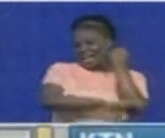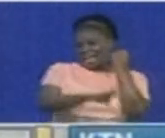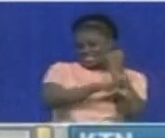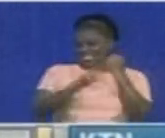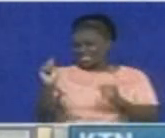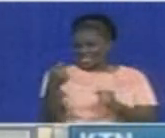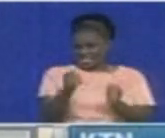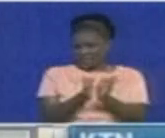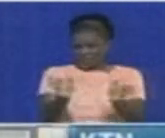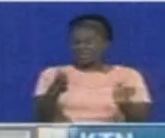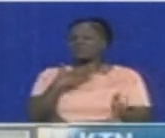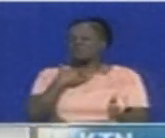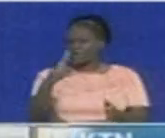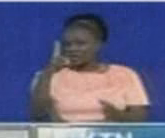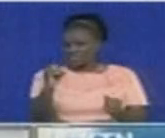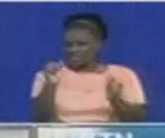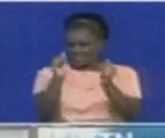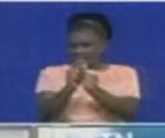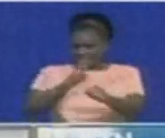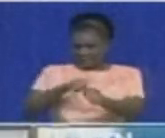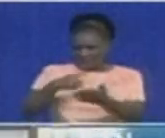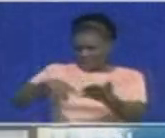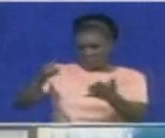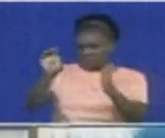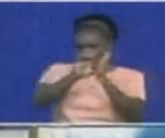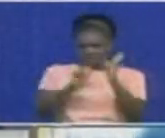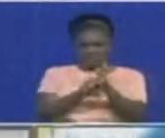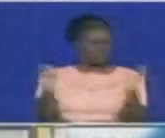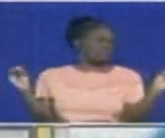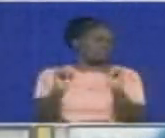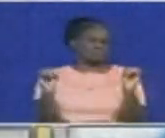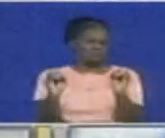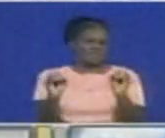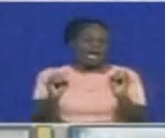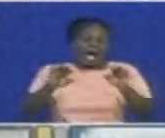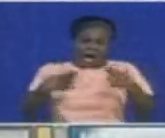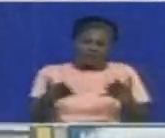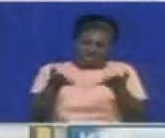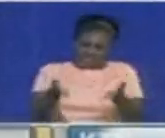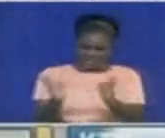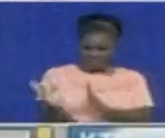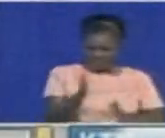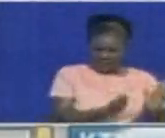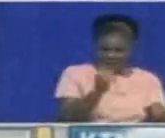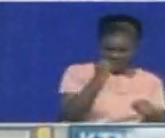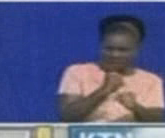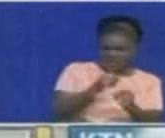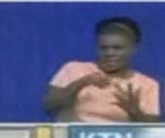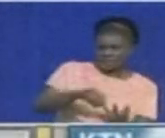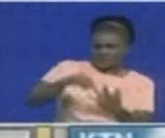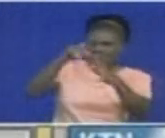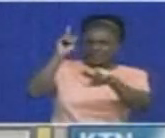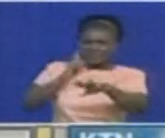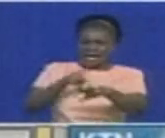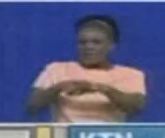Kenyans determined in 2010 when they passed the Constitution of Kenya. But just how effective will this strategy be, especially at a time